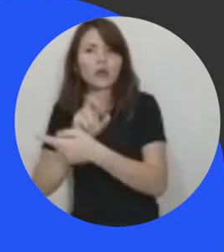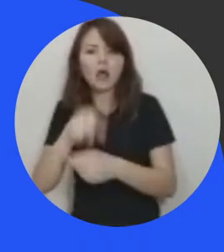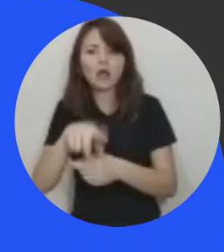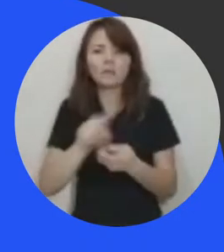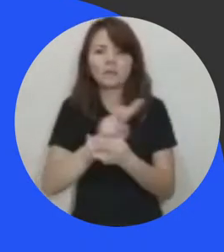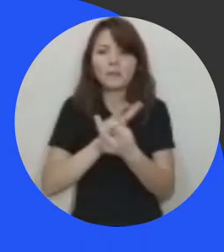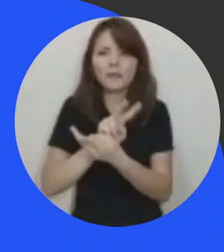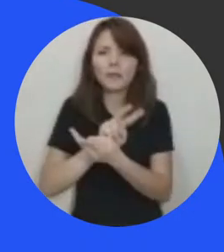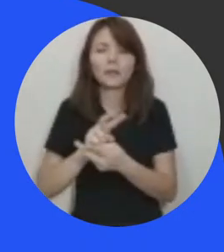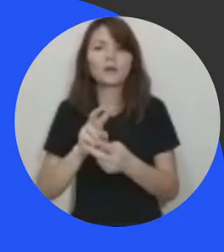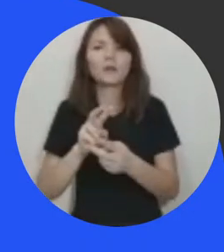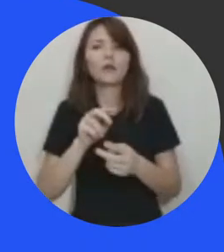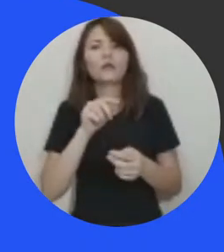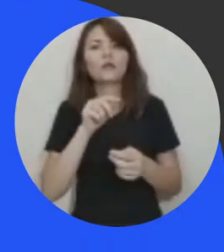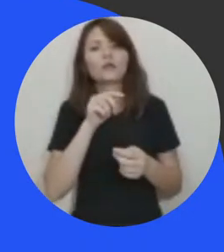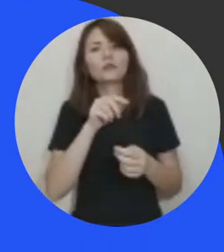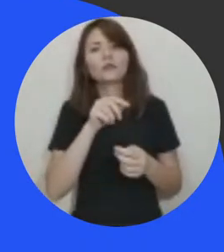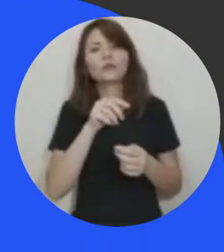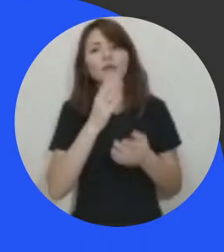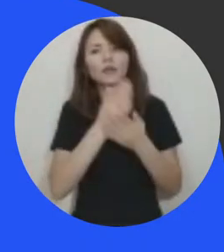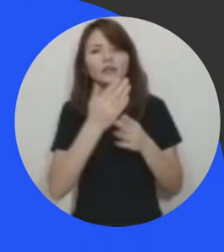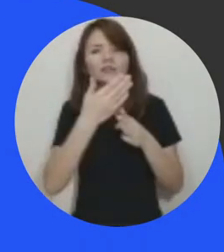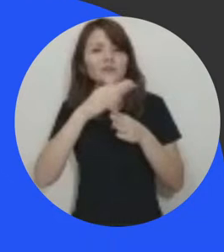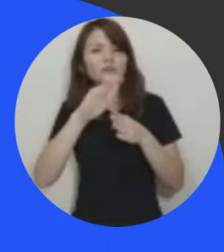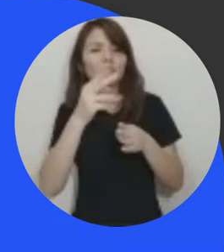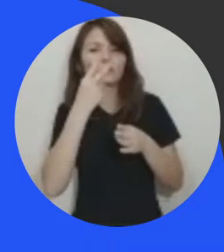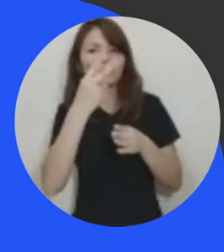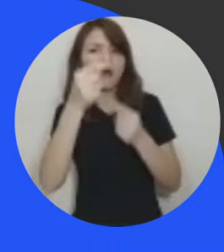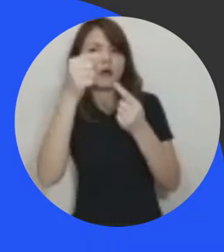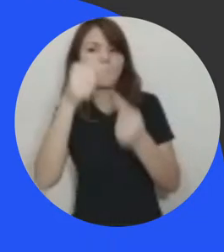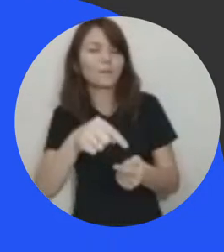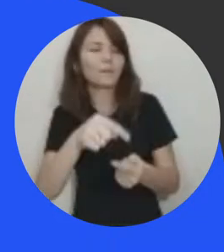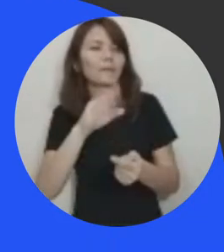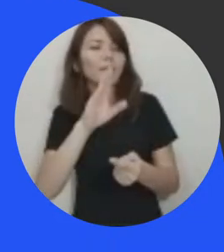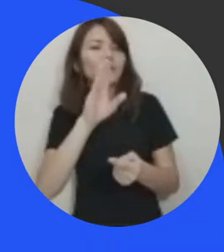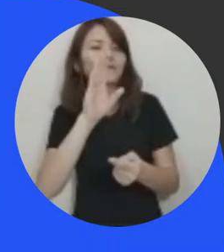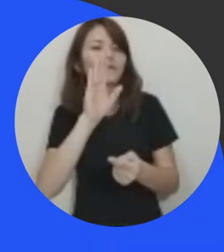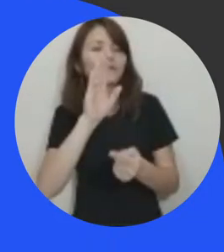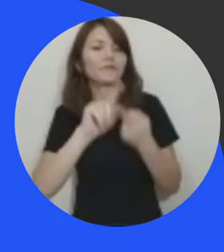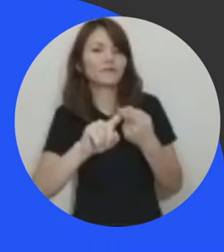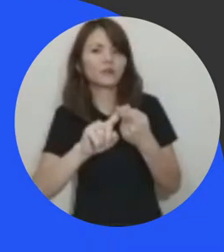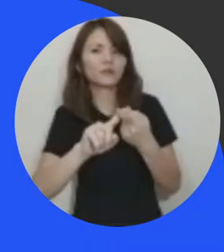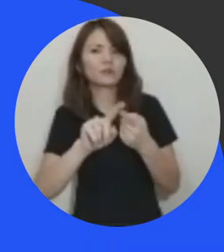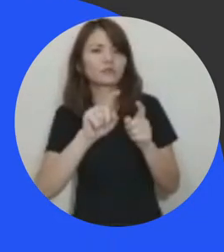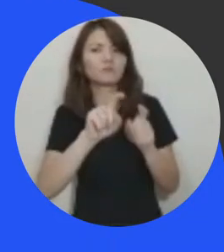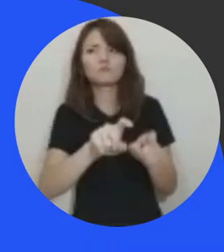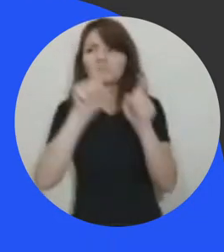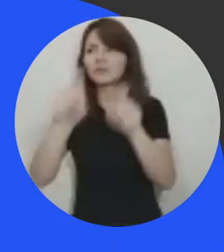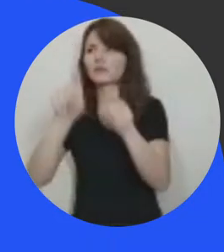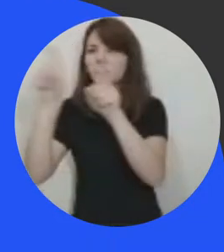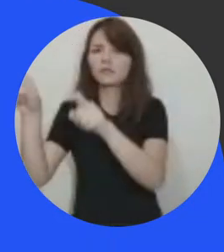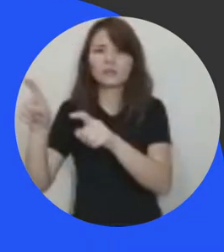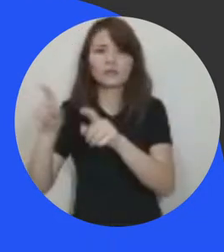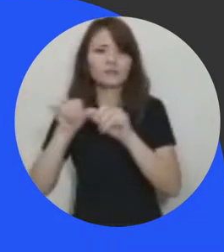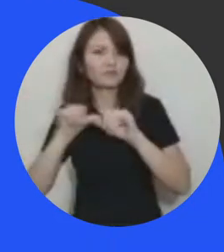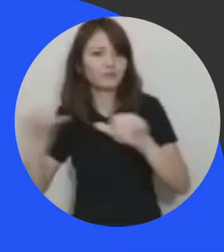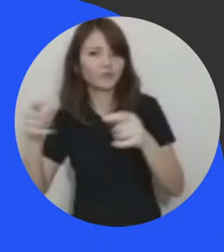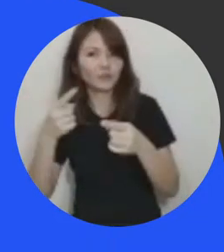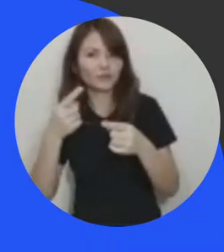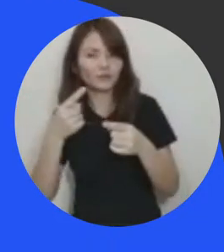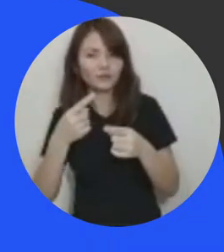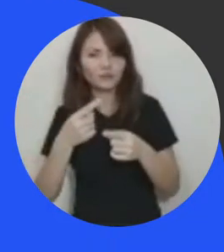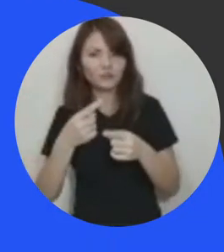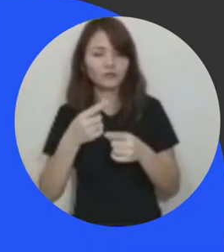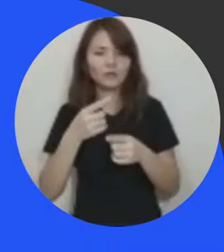which relate to, say, the ability of the virus to transmit, or the parts of the virus that might produce an immune